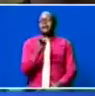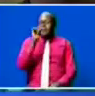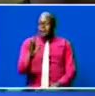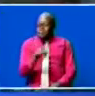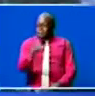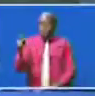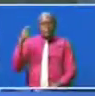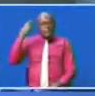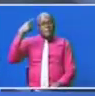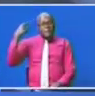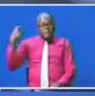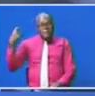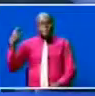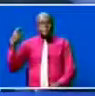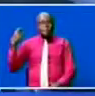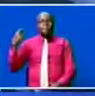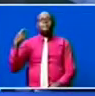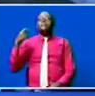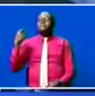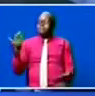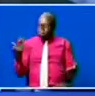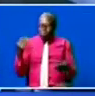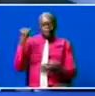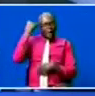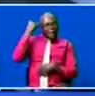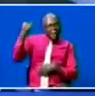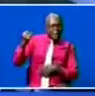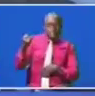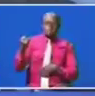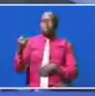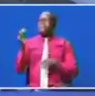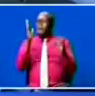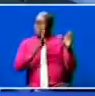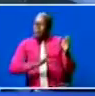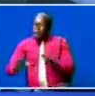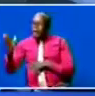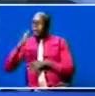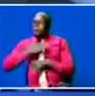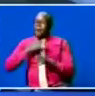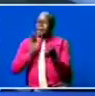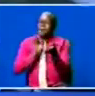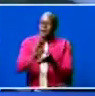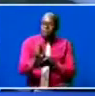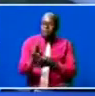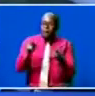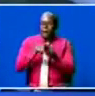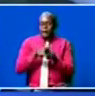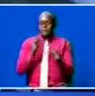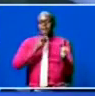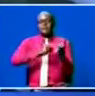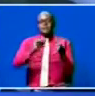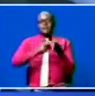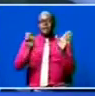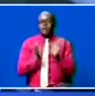dreaming, imagining, conversing, my removal as the Secretary